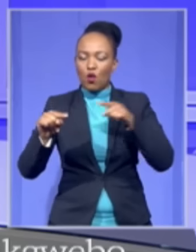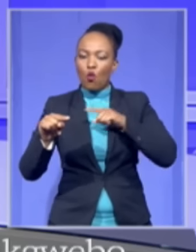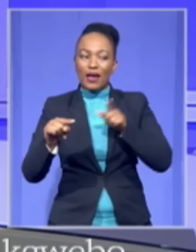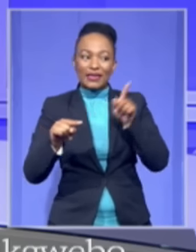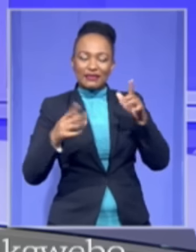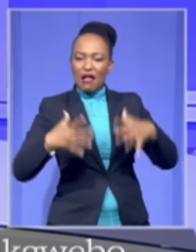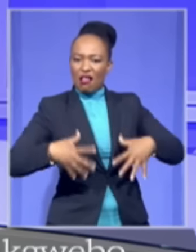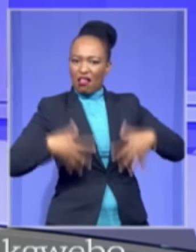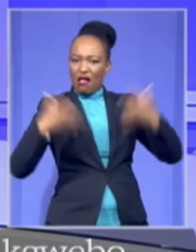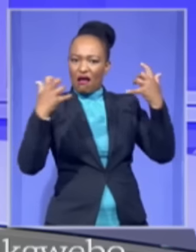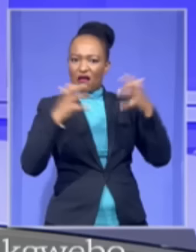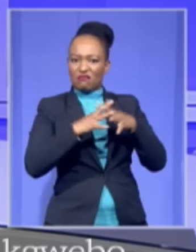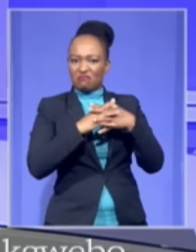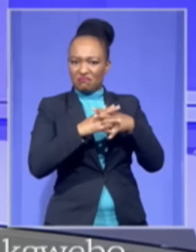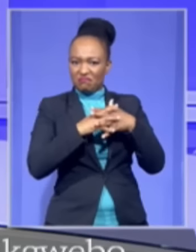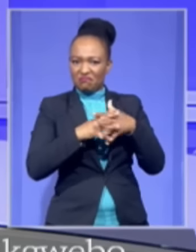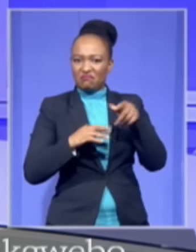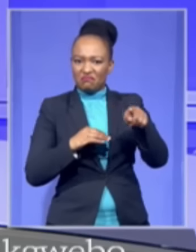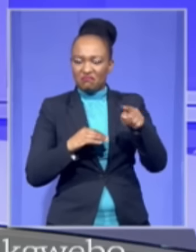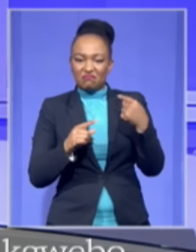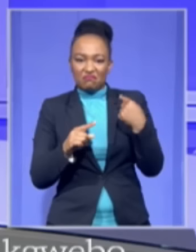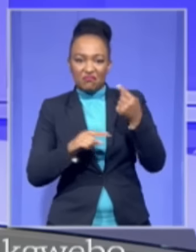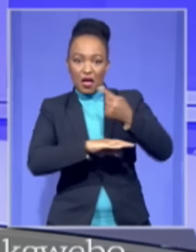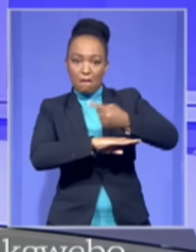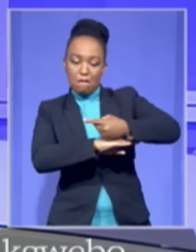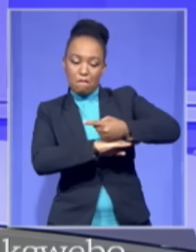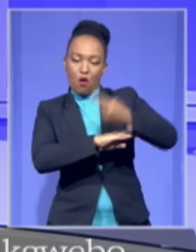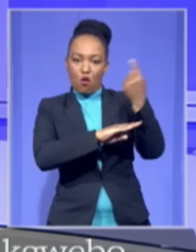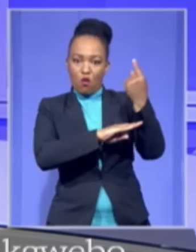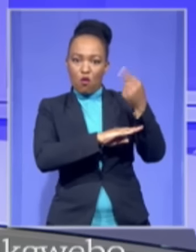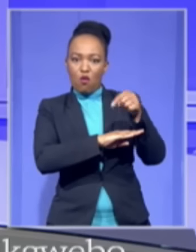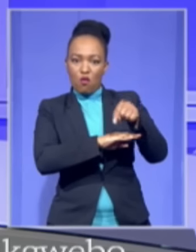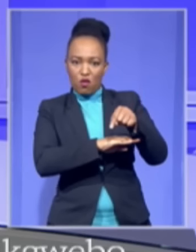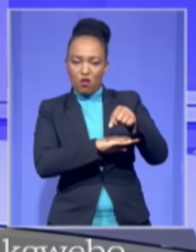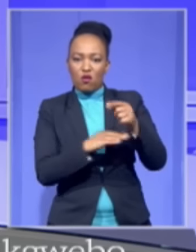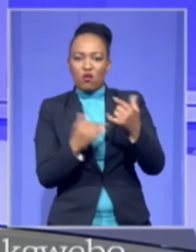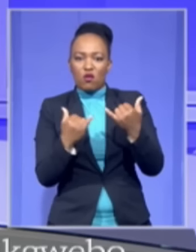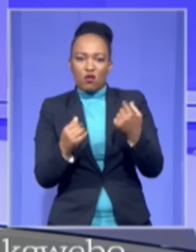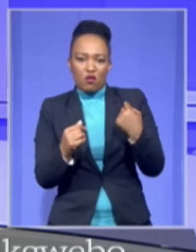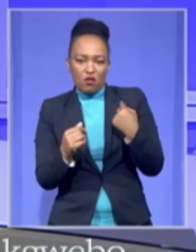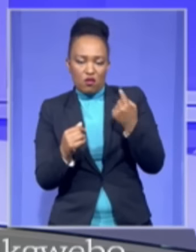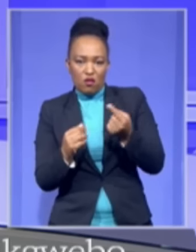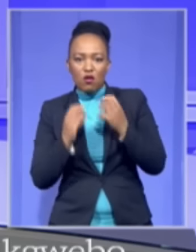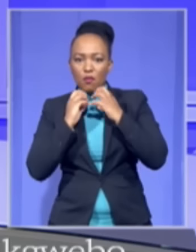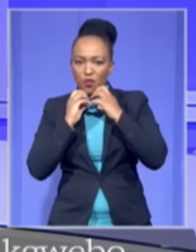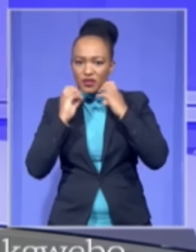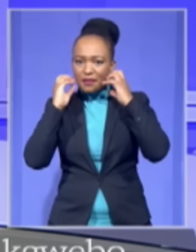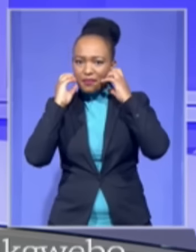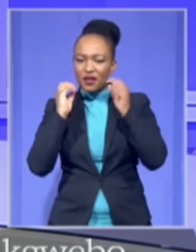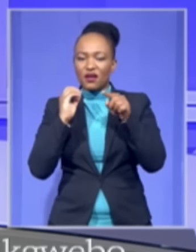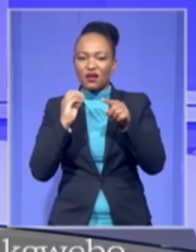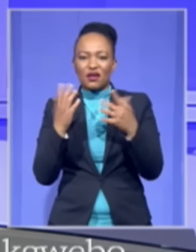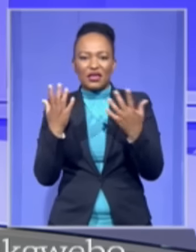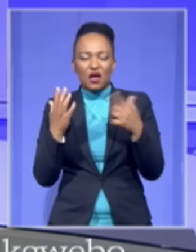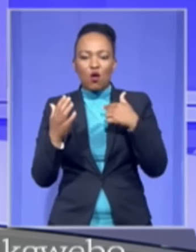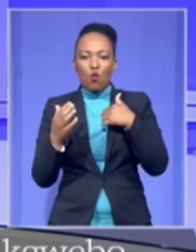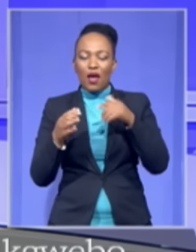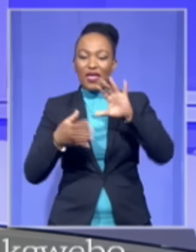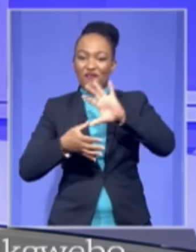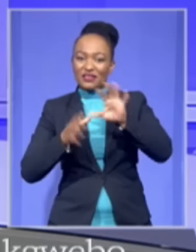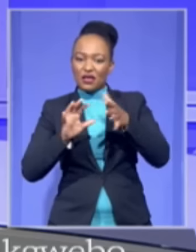Khabagare bothati jwa taolo ya melelwane bo letile bothati jwa Mozambique le go lopa mafaratlhatlha